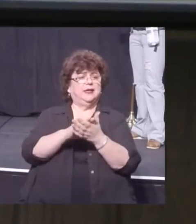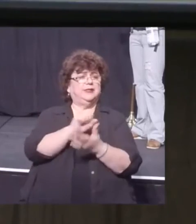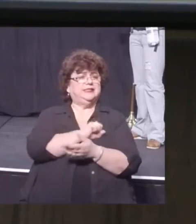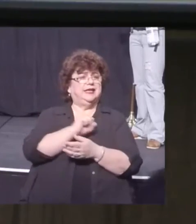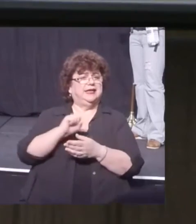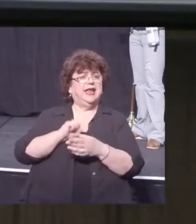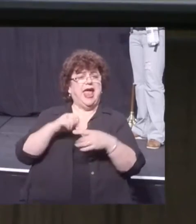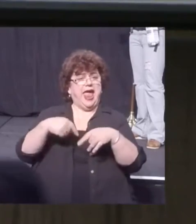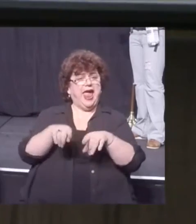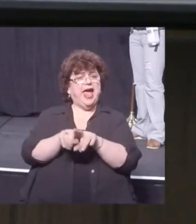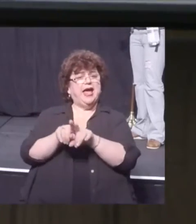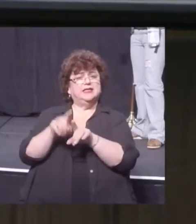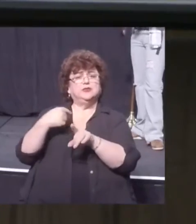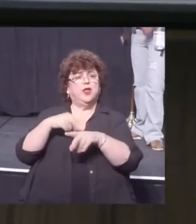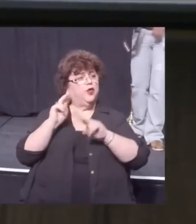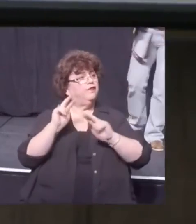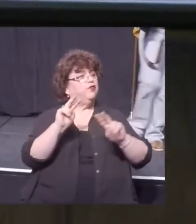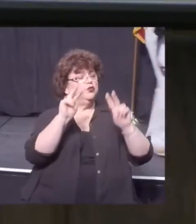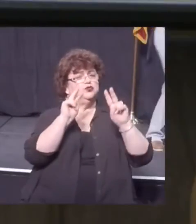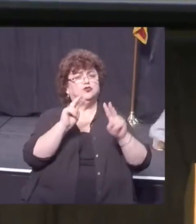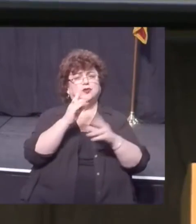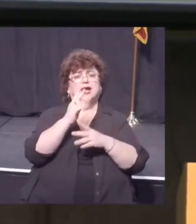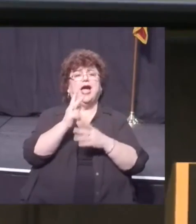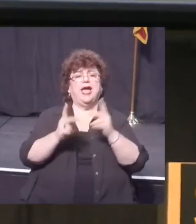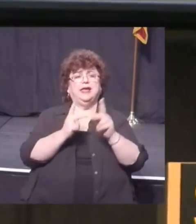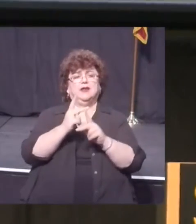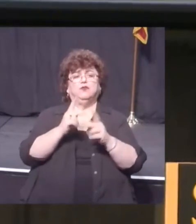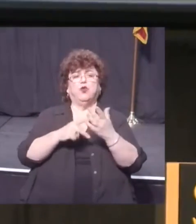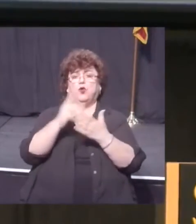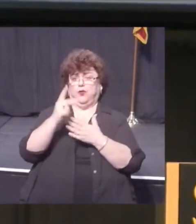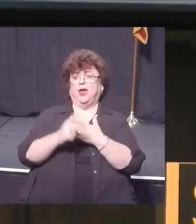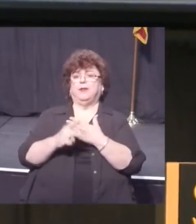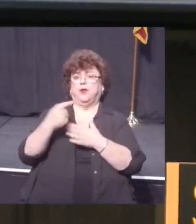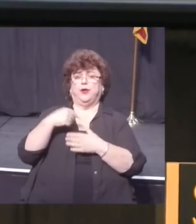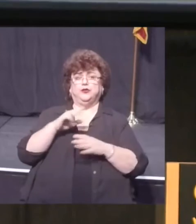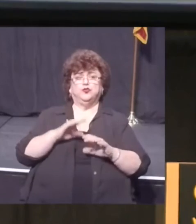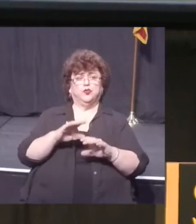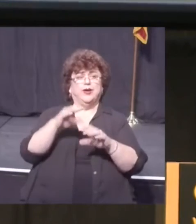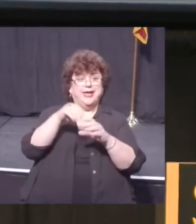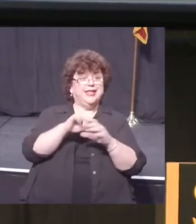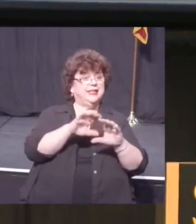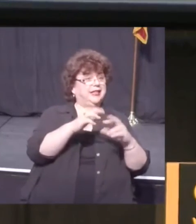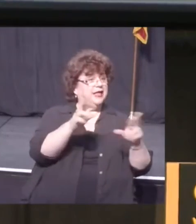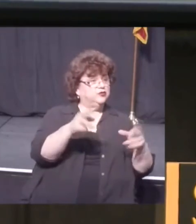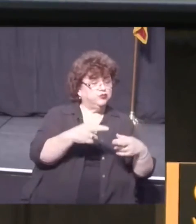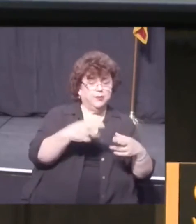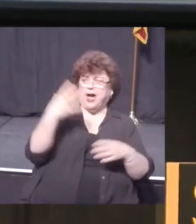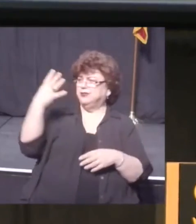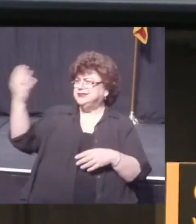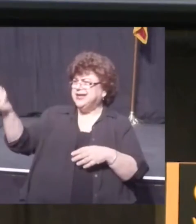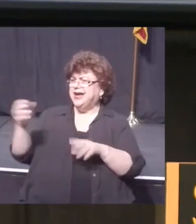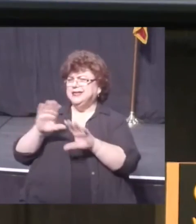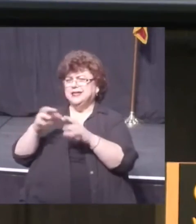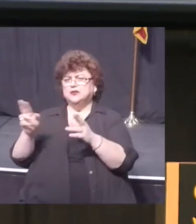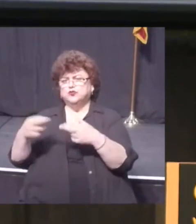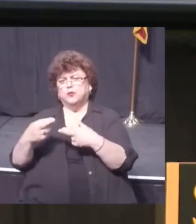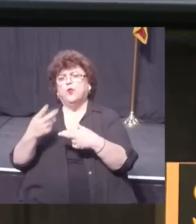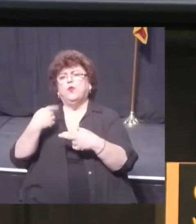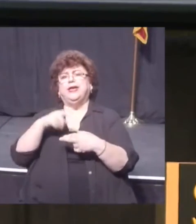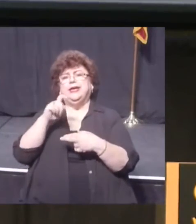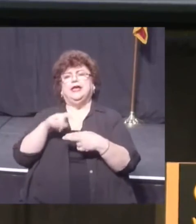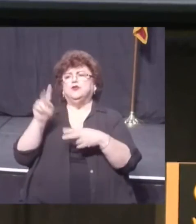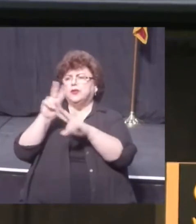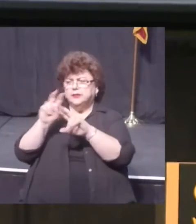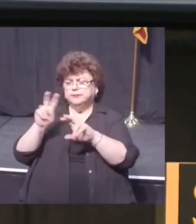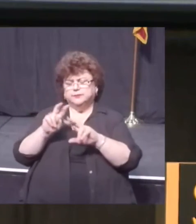Senate, that as we look forward to the kind of programming that we're doing, that within our classrooms, outside of our classrooms, that